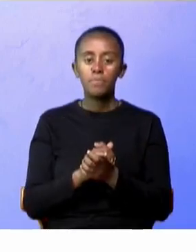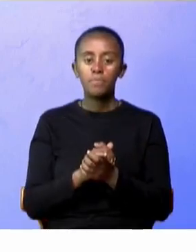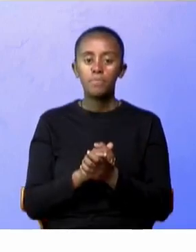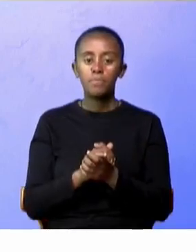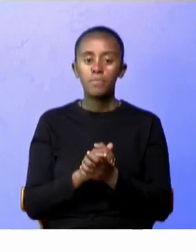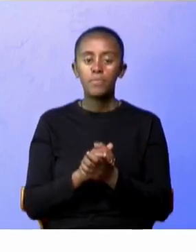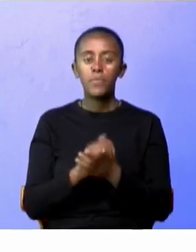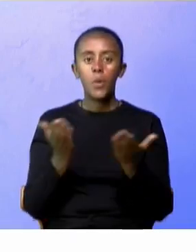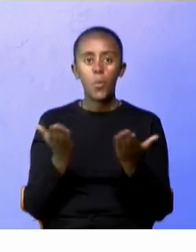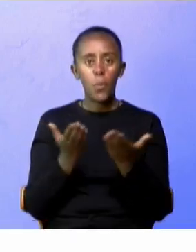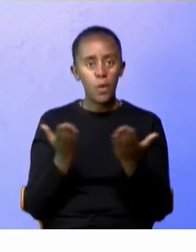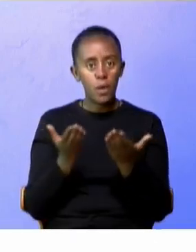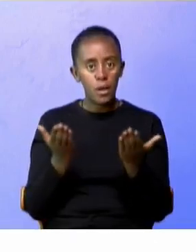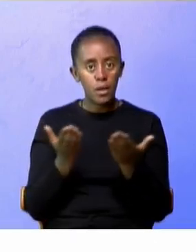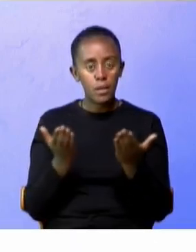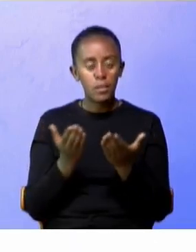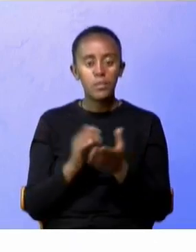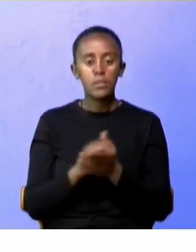where,